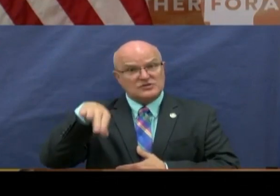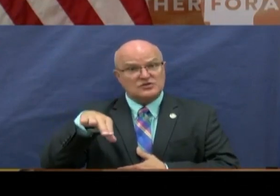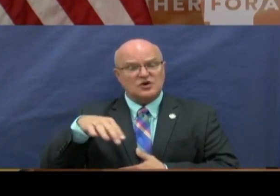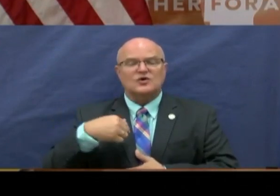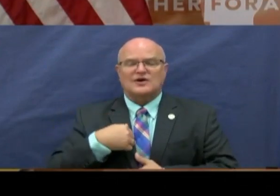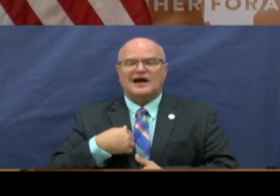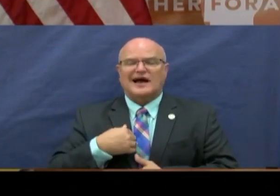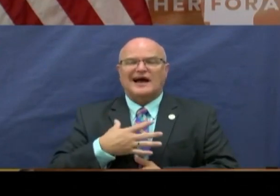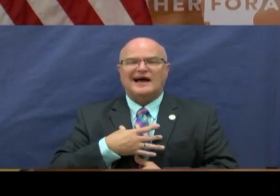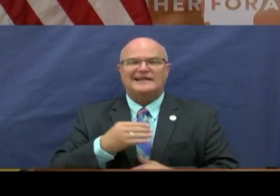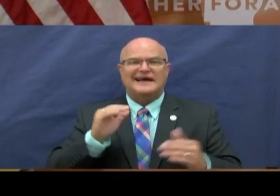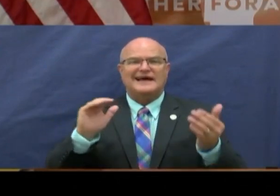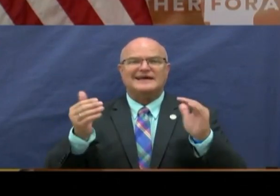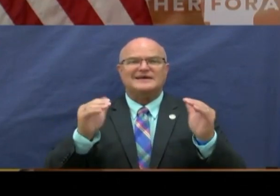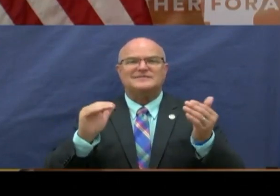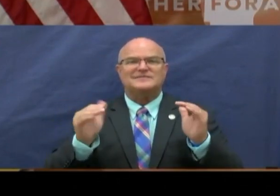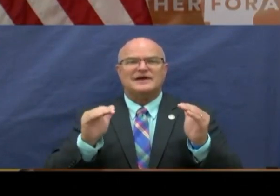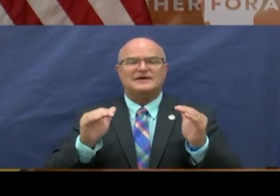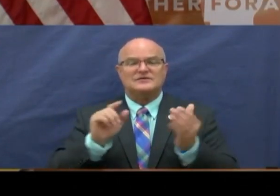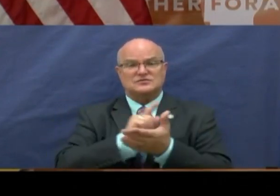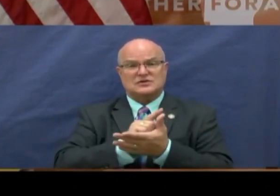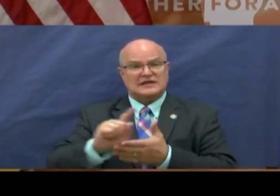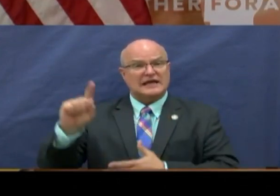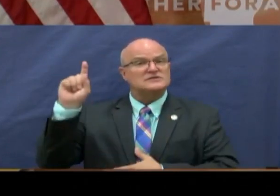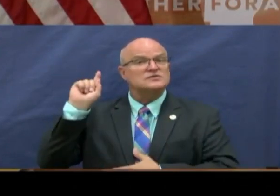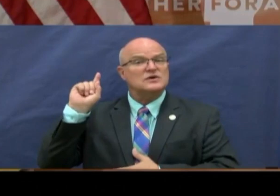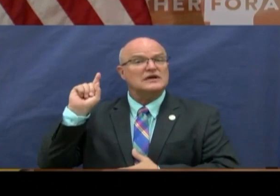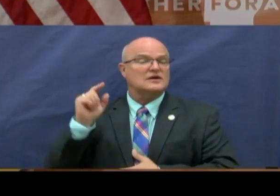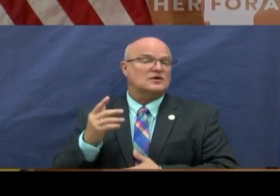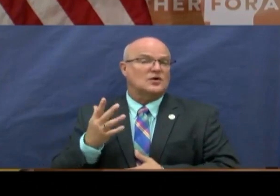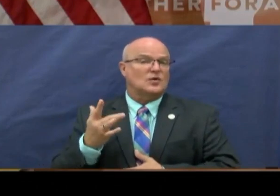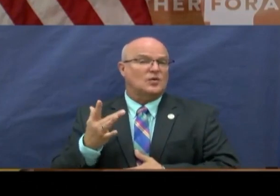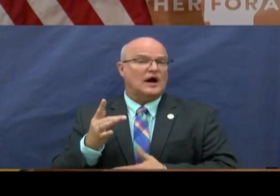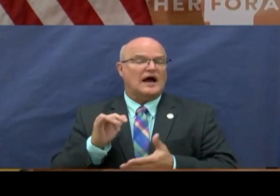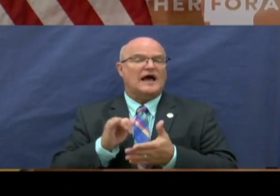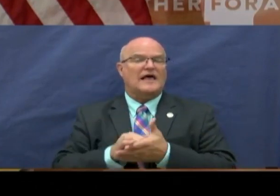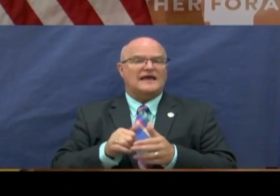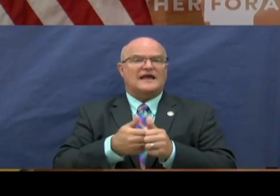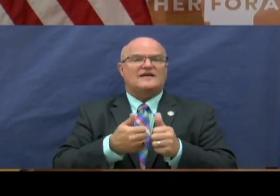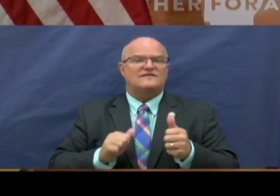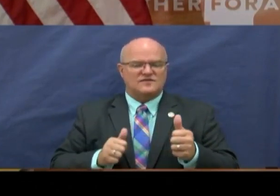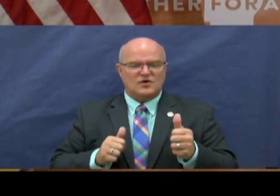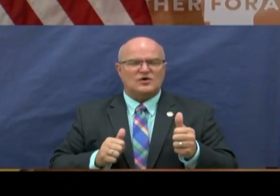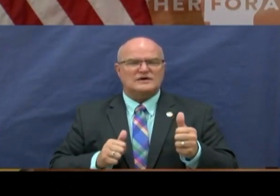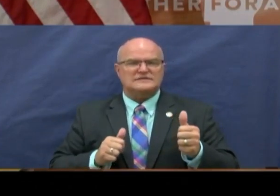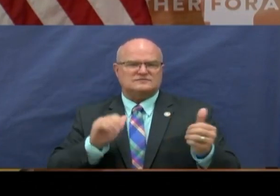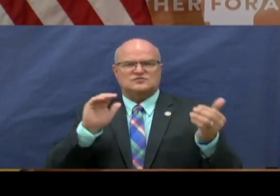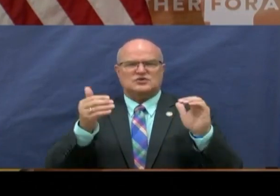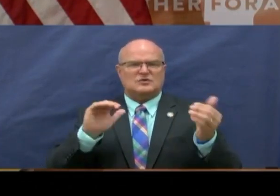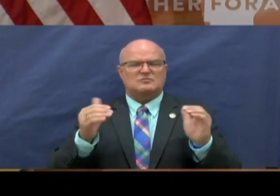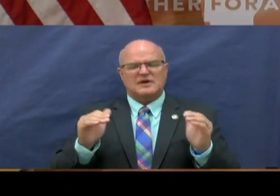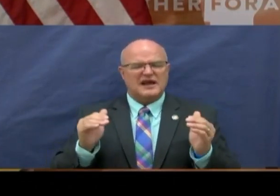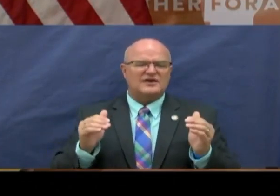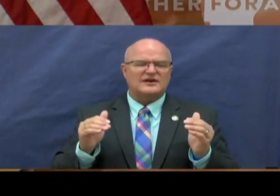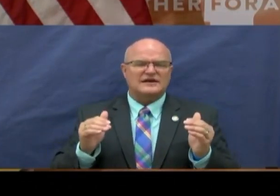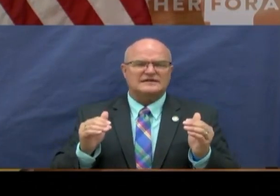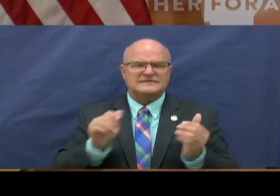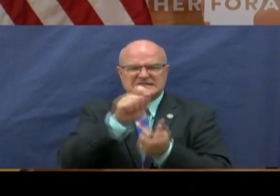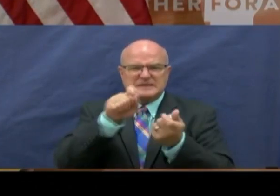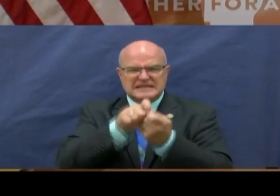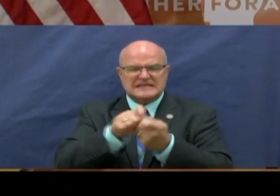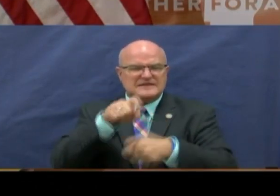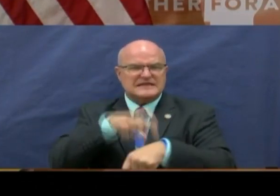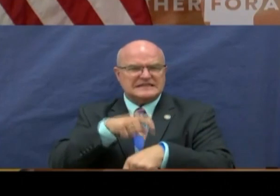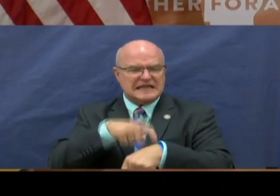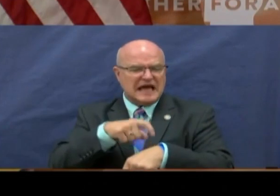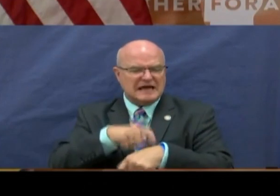like comparing to a week ago because that avoids, you can compare specific